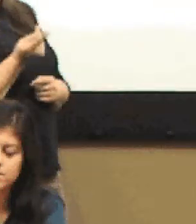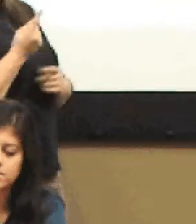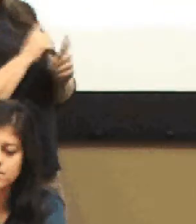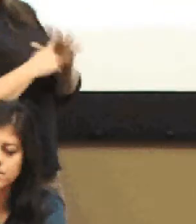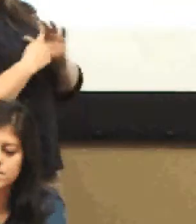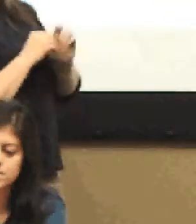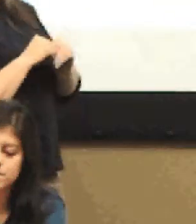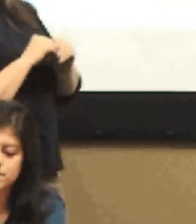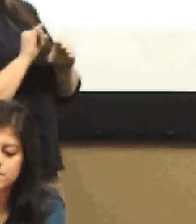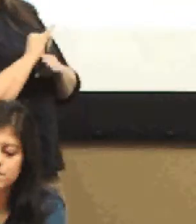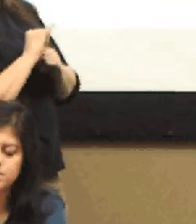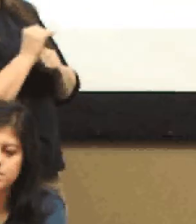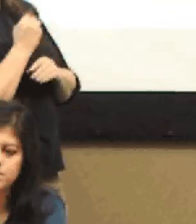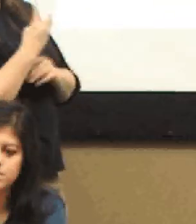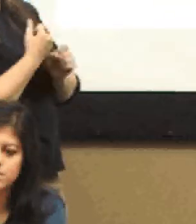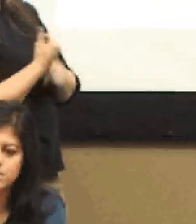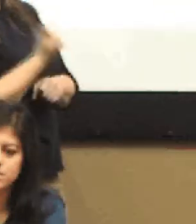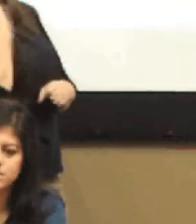years ago.